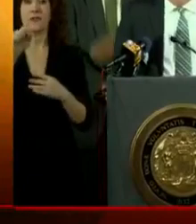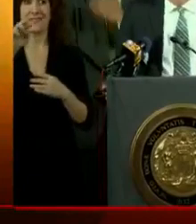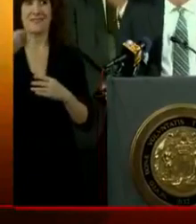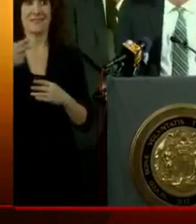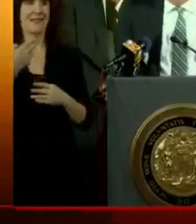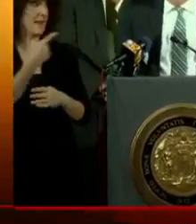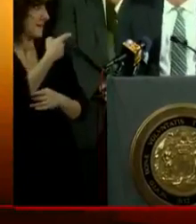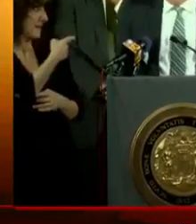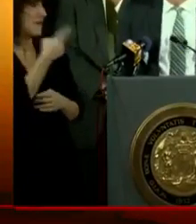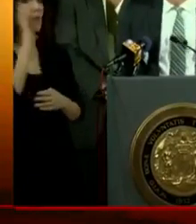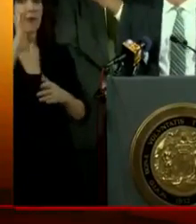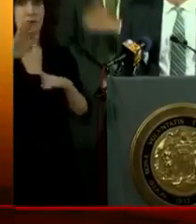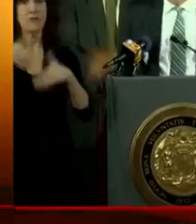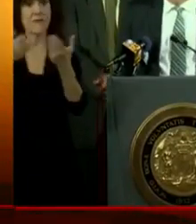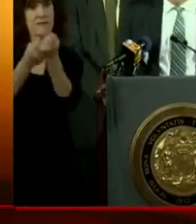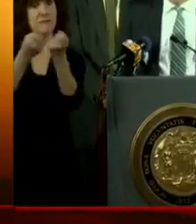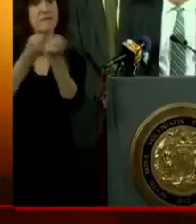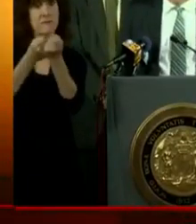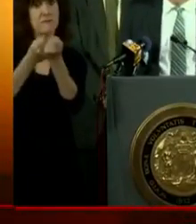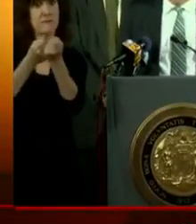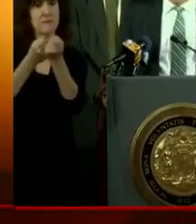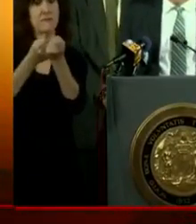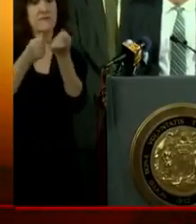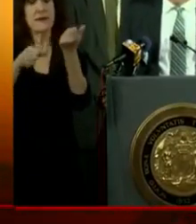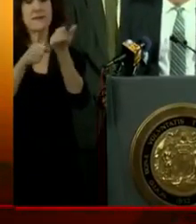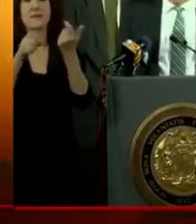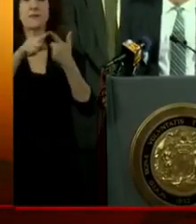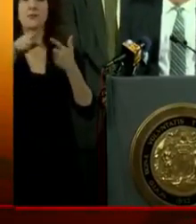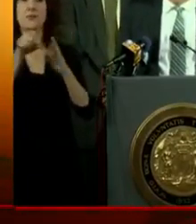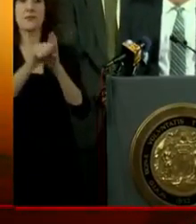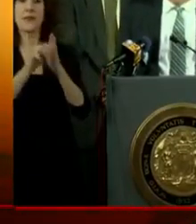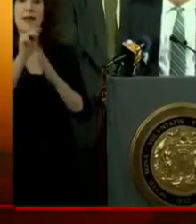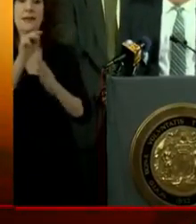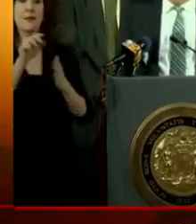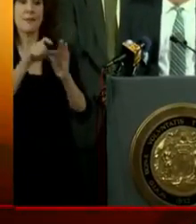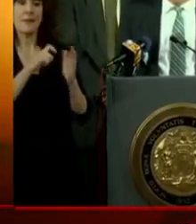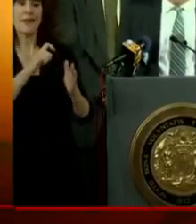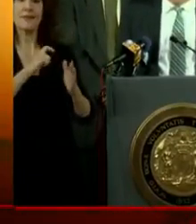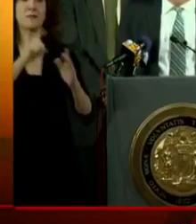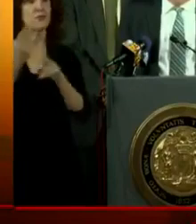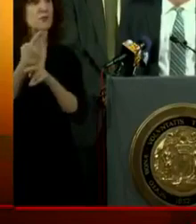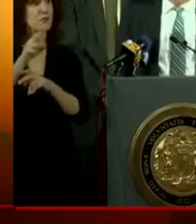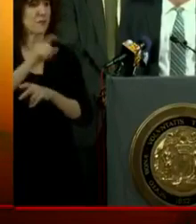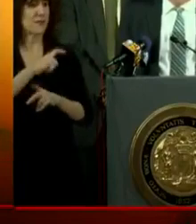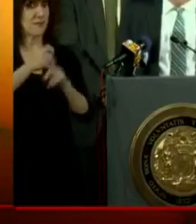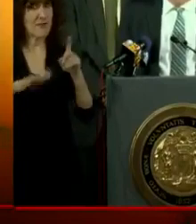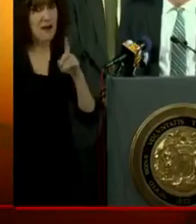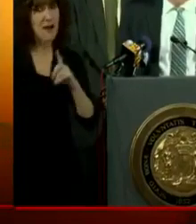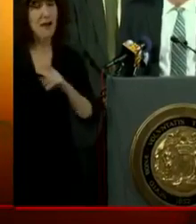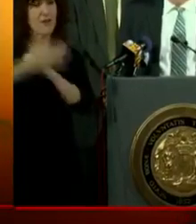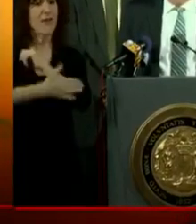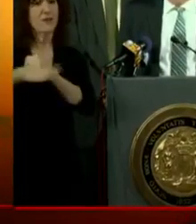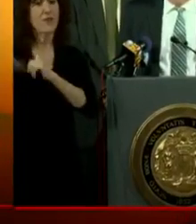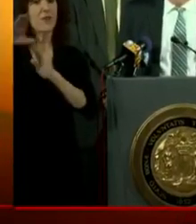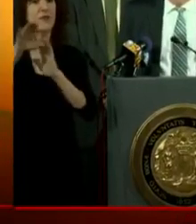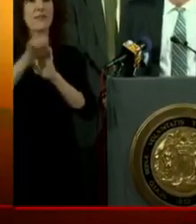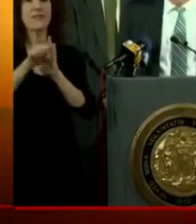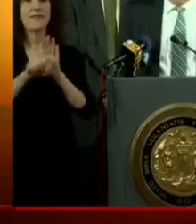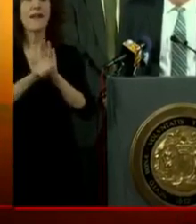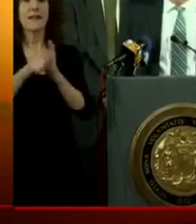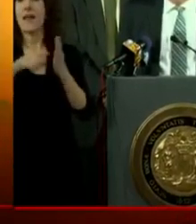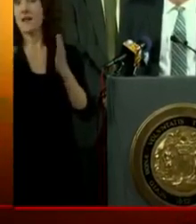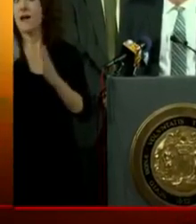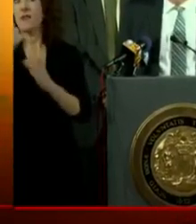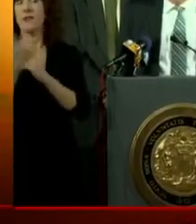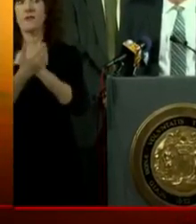be providing backup assistance to the state police. We'll be coordinating the police from other counties around the state and from the other police that we get in from